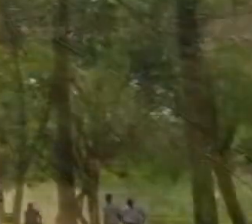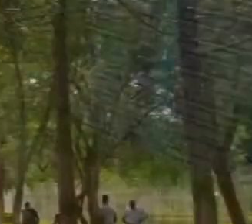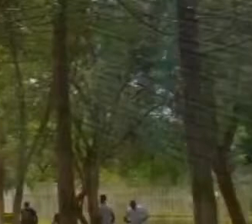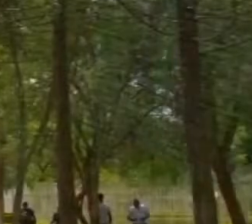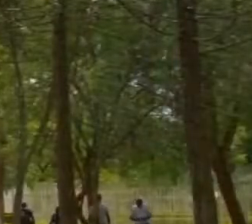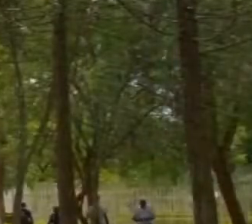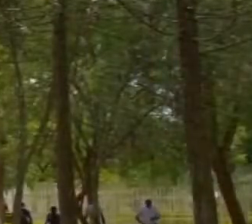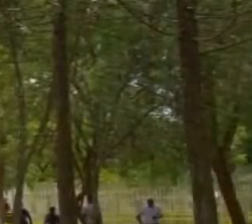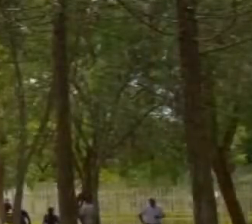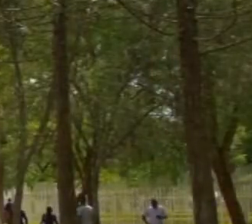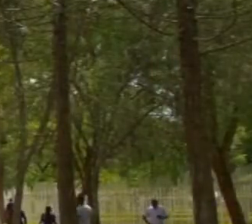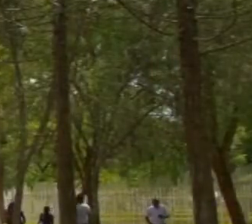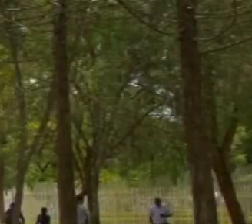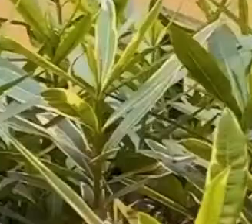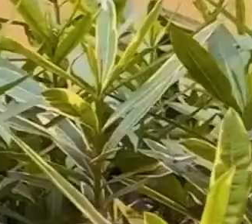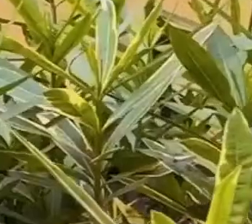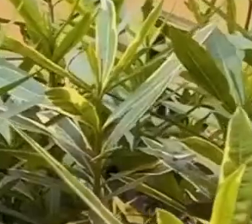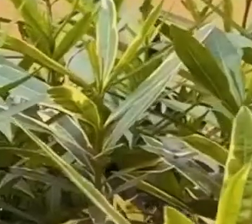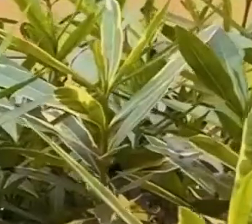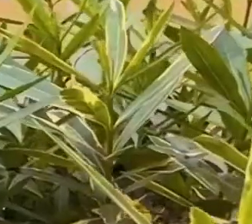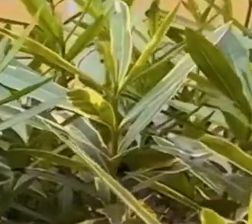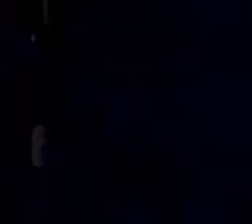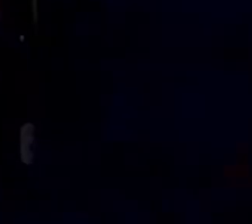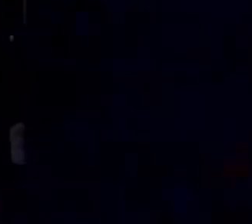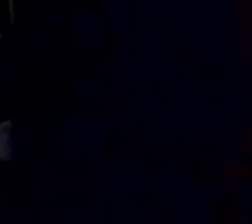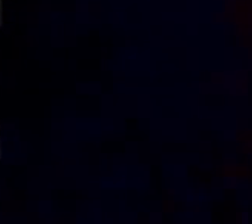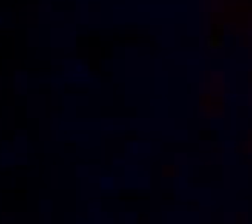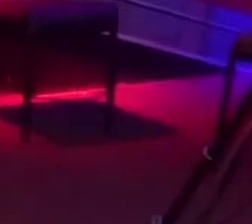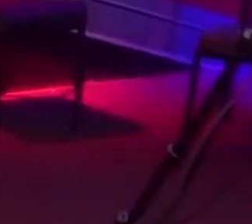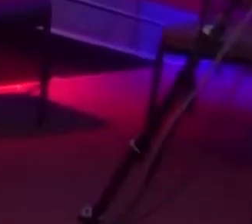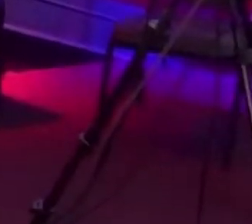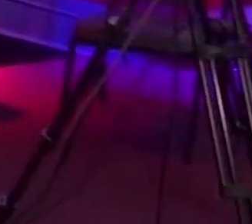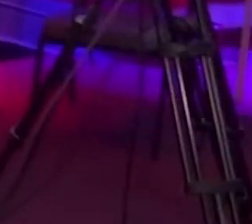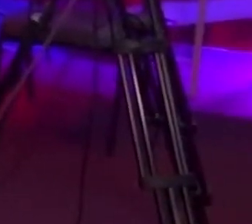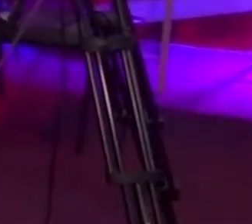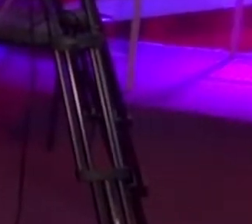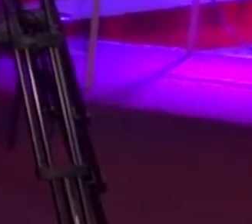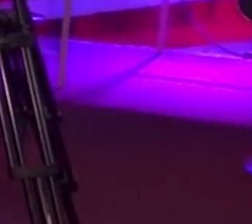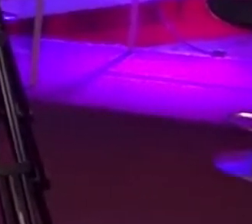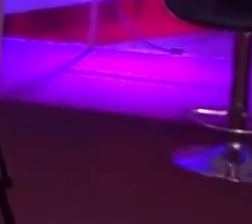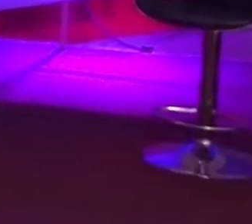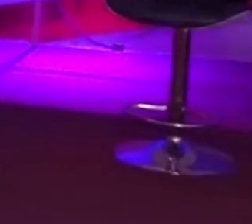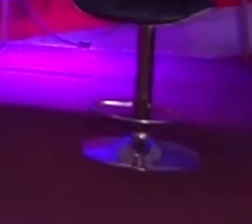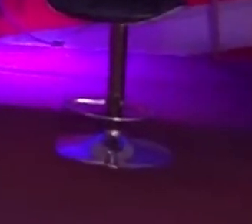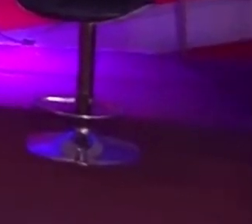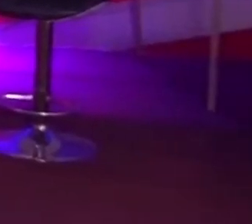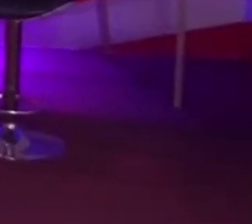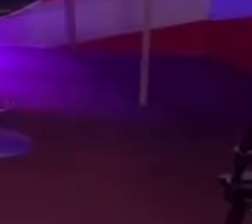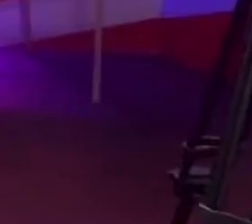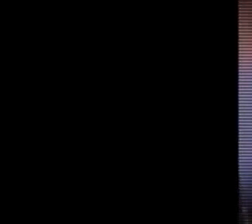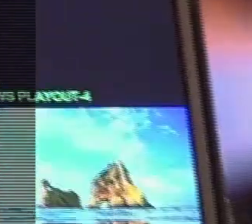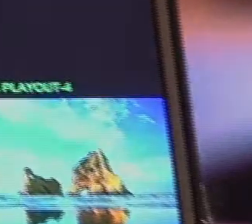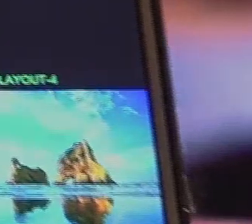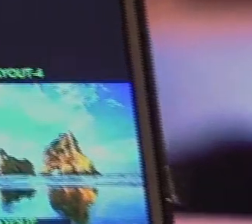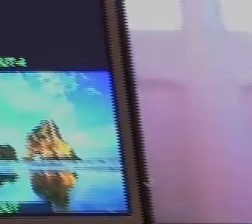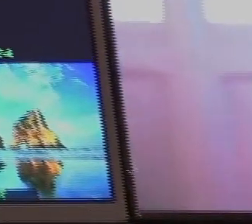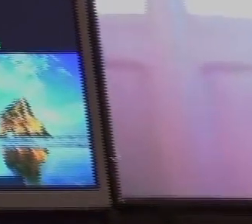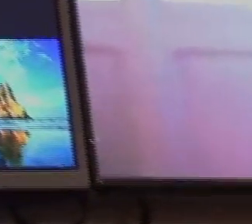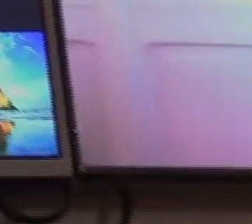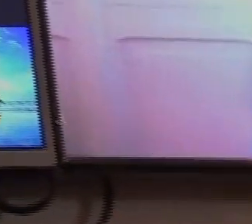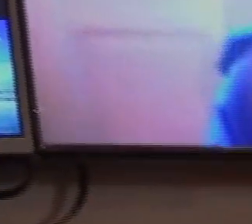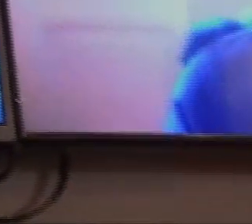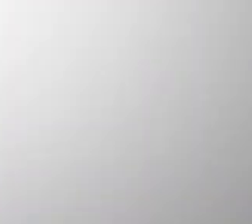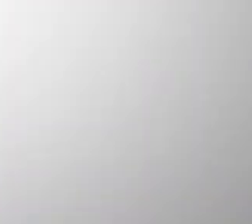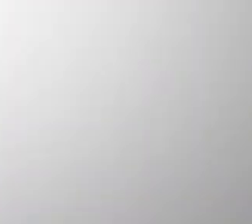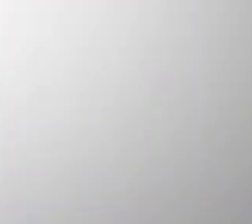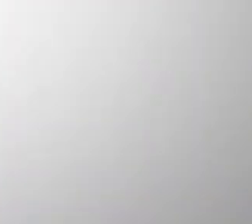where education meets innovation. KUTV, the premier university television station in Kenya, is now offering short courses in TV